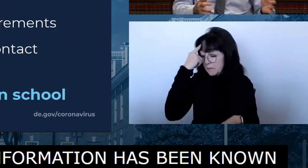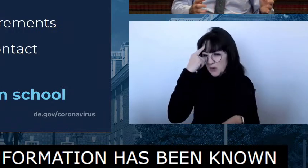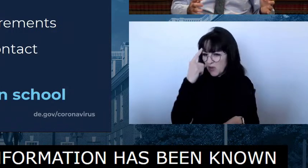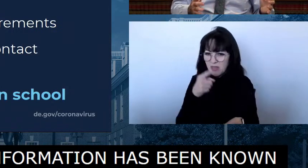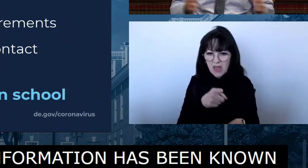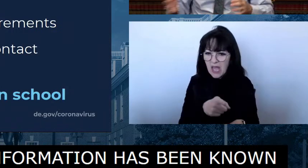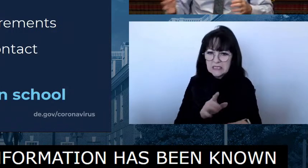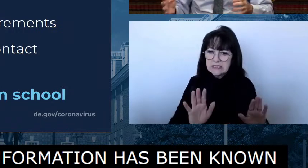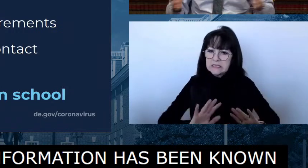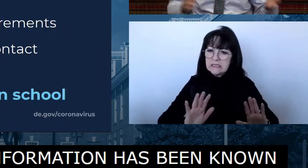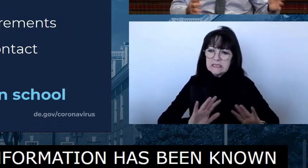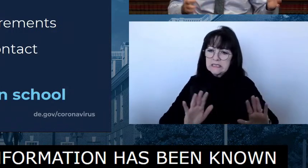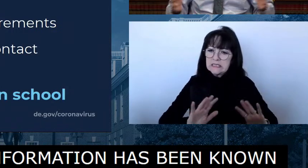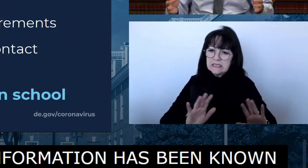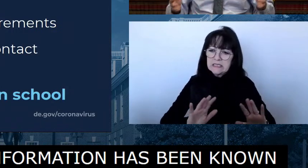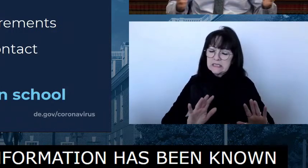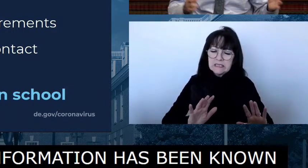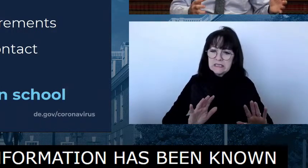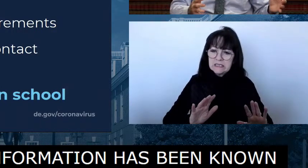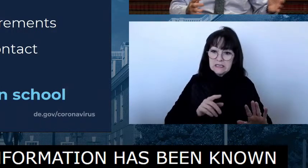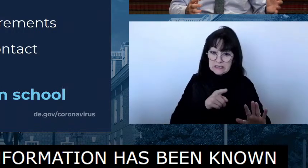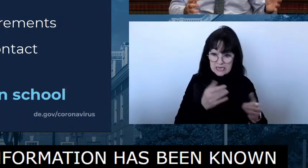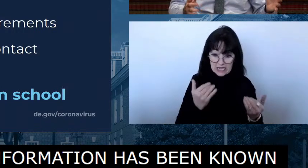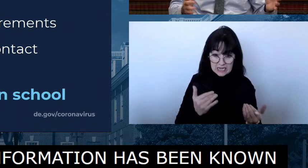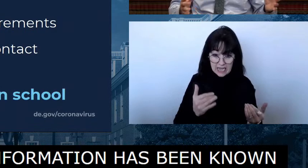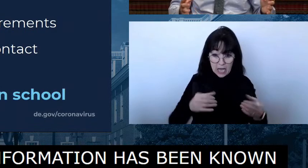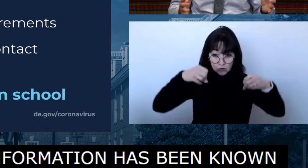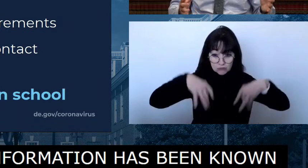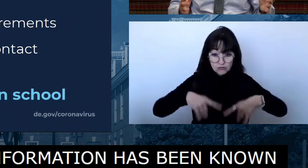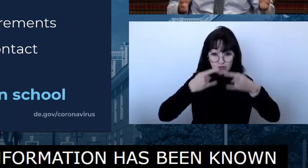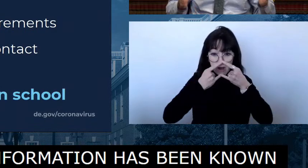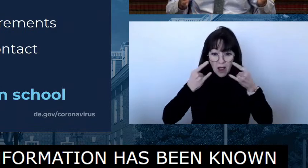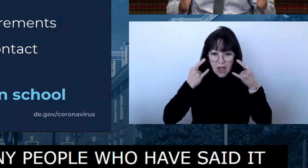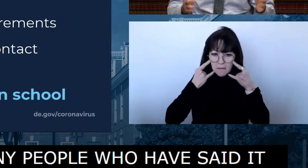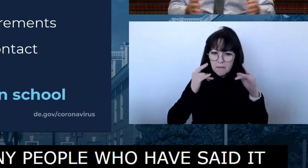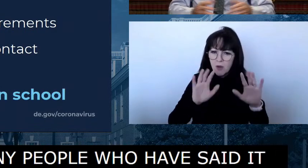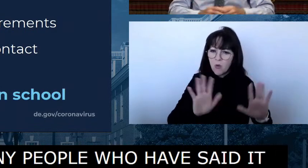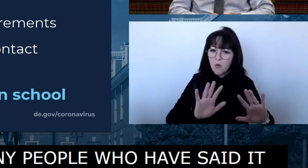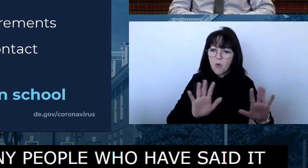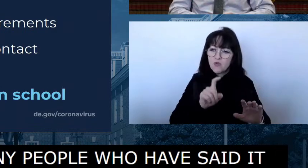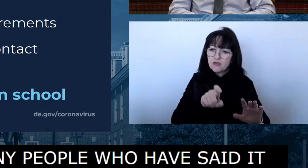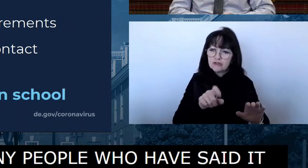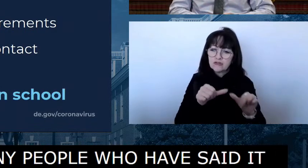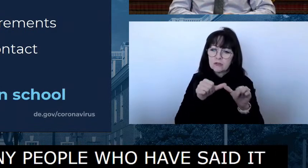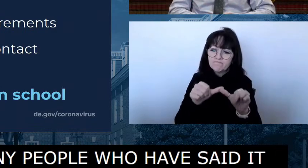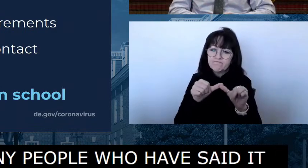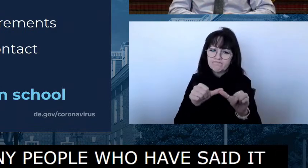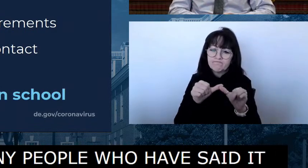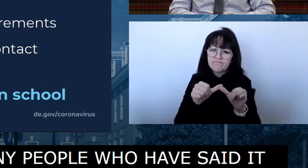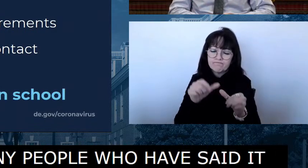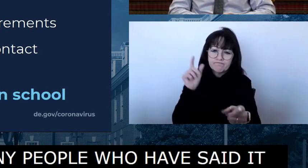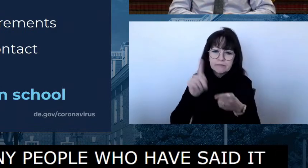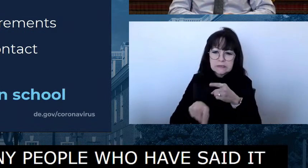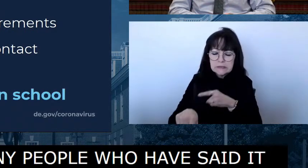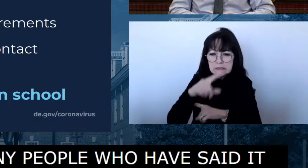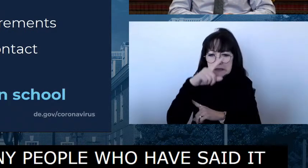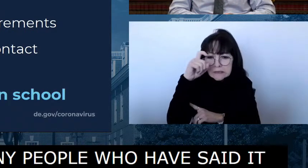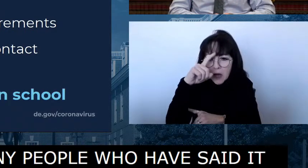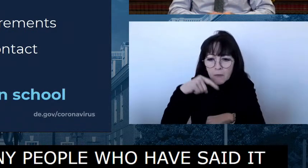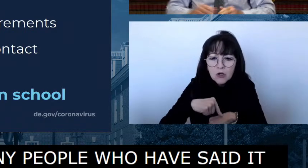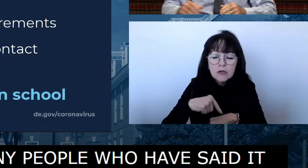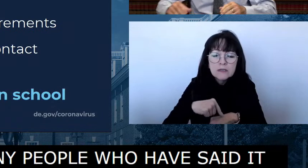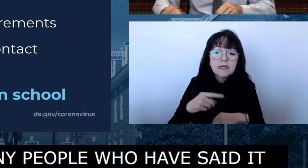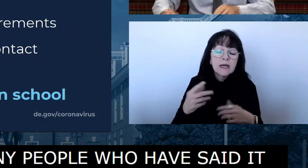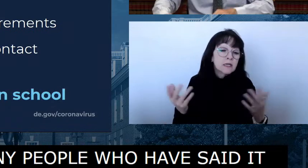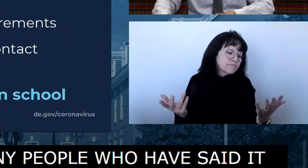since half have said it's too much, or it's not too soon, not too soon, maybe we have it right on the nose. We'll